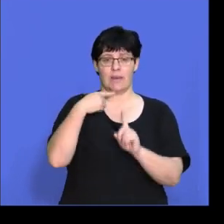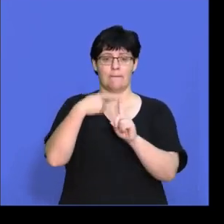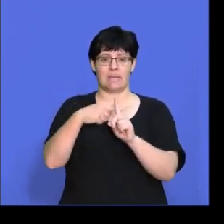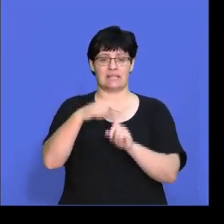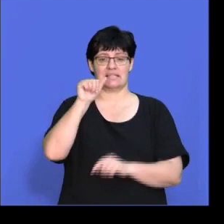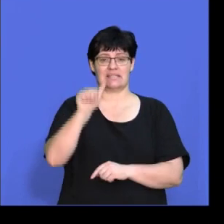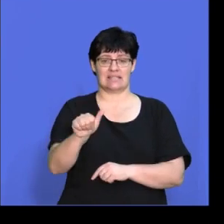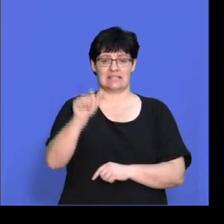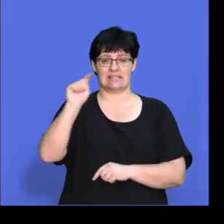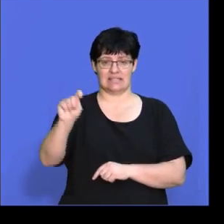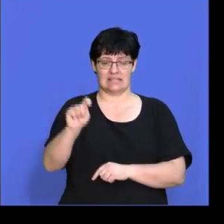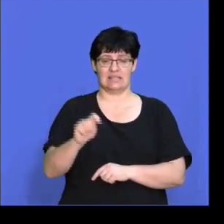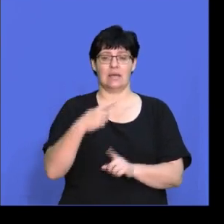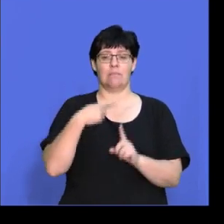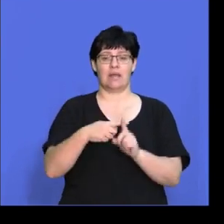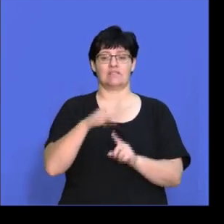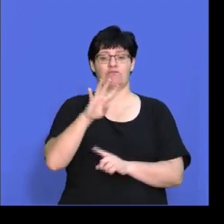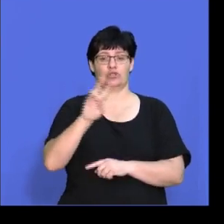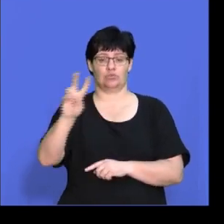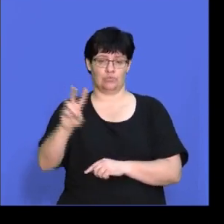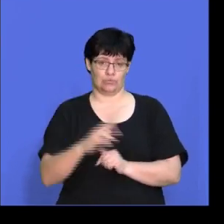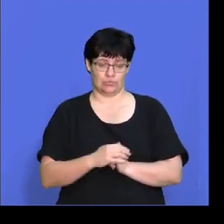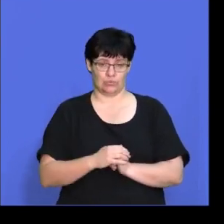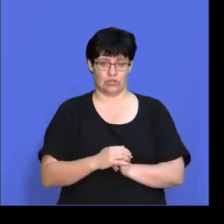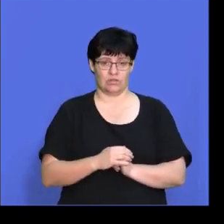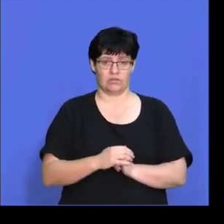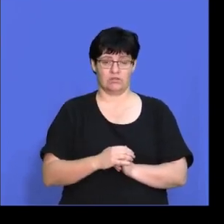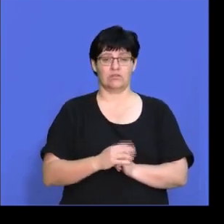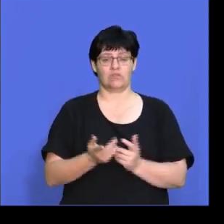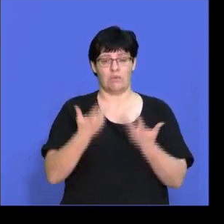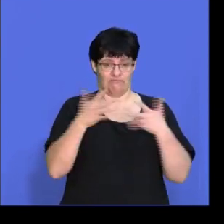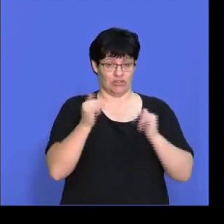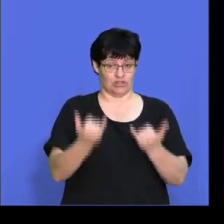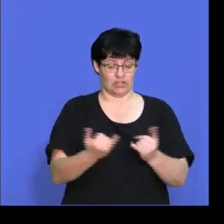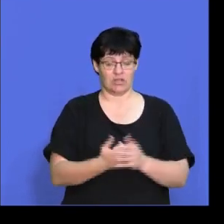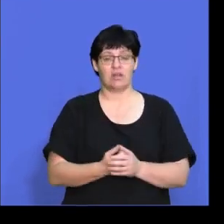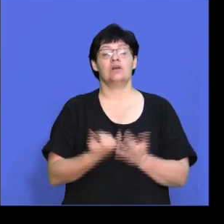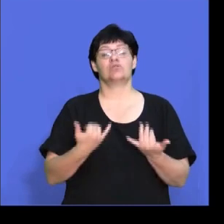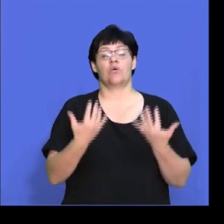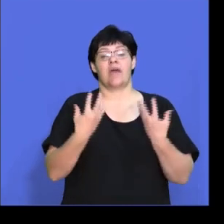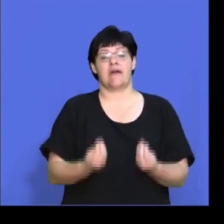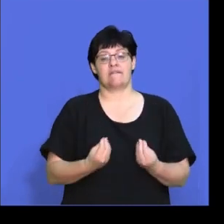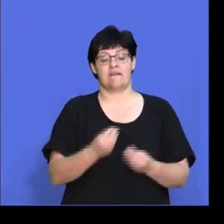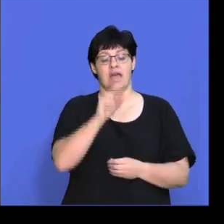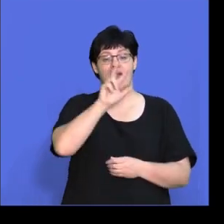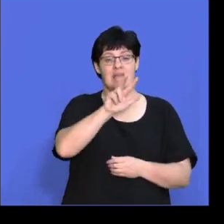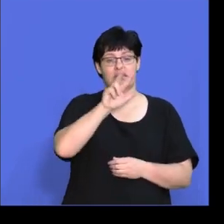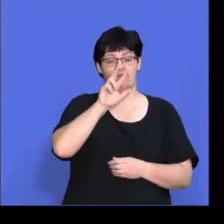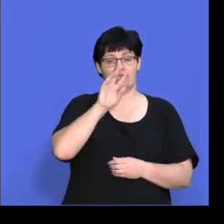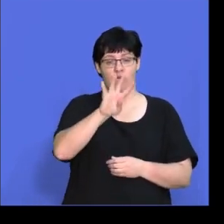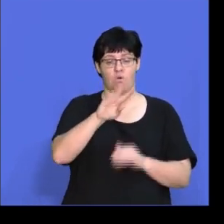squared plus 6t plus 42. Okay, let's finish this off. So we